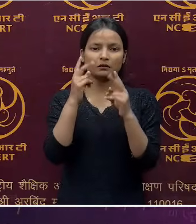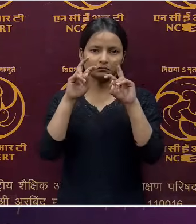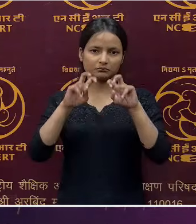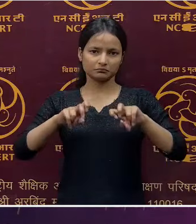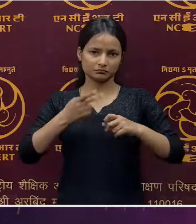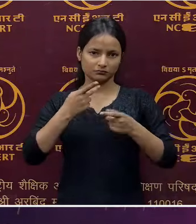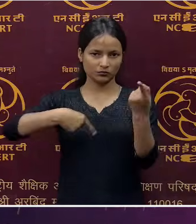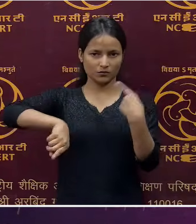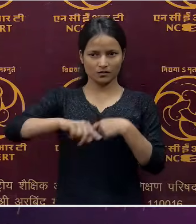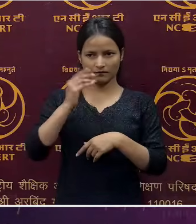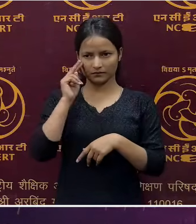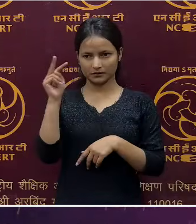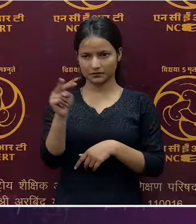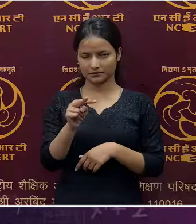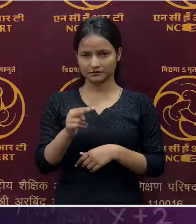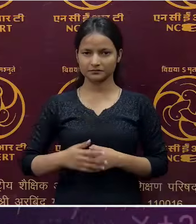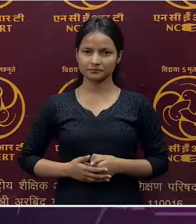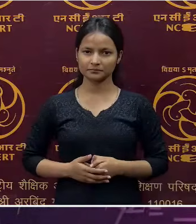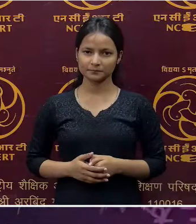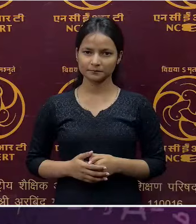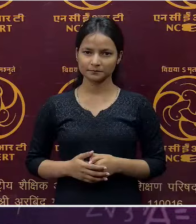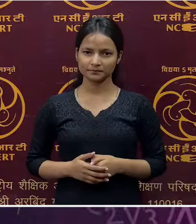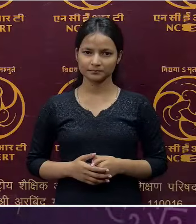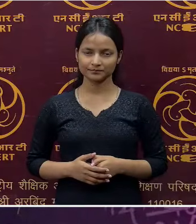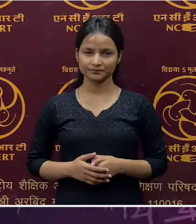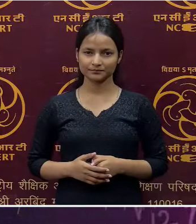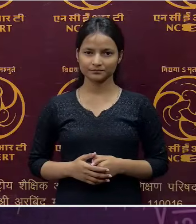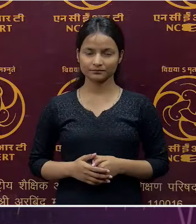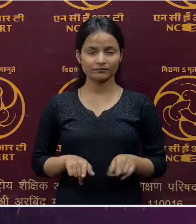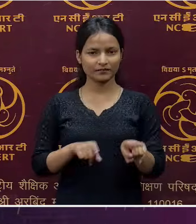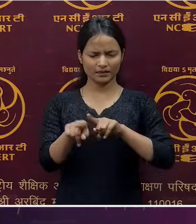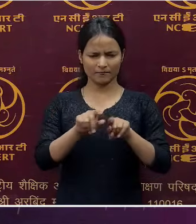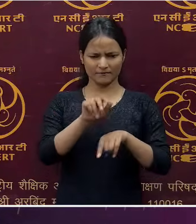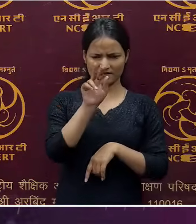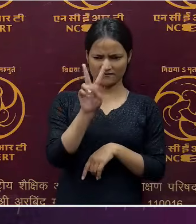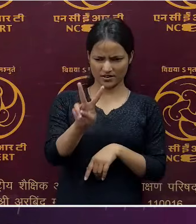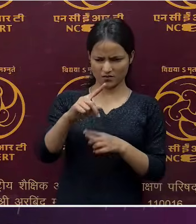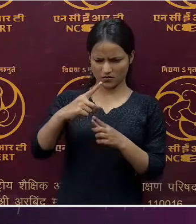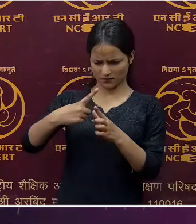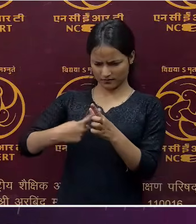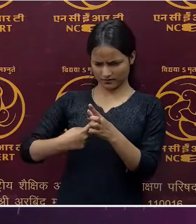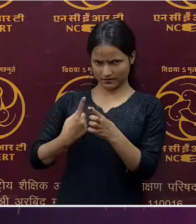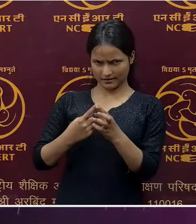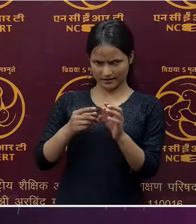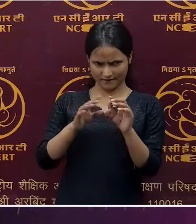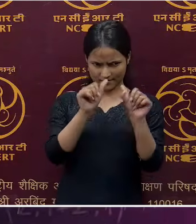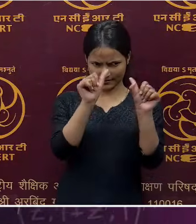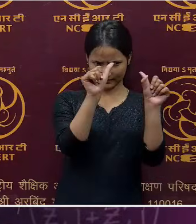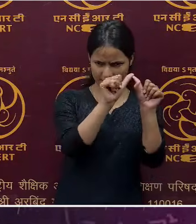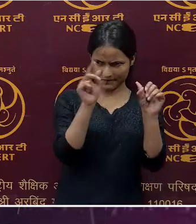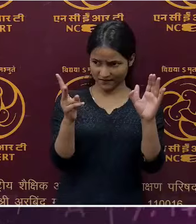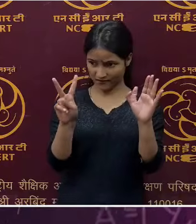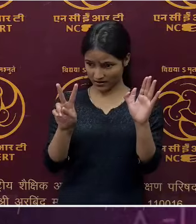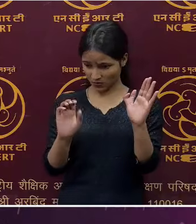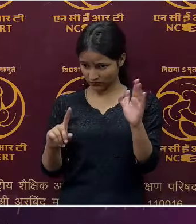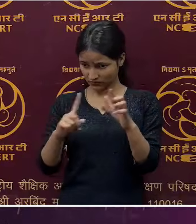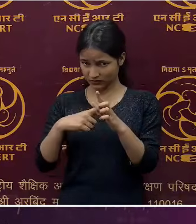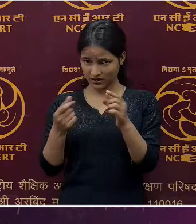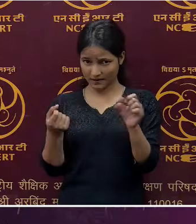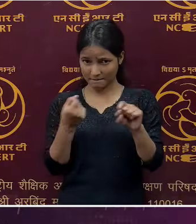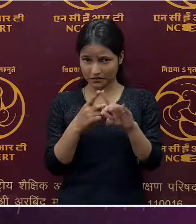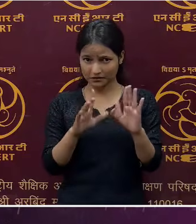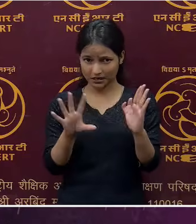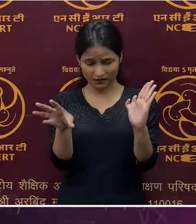given here is the example of relation, but Vj, so is there any V in the set A? There is no V in the